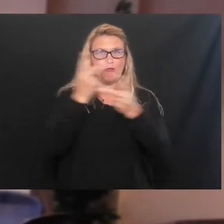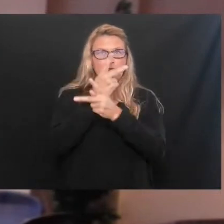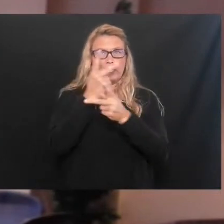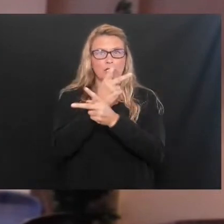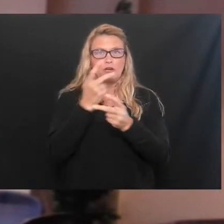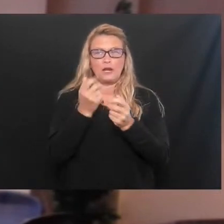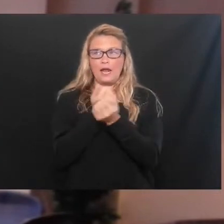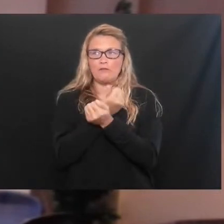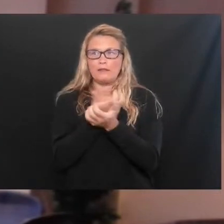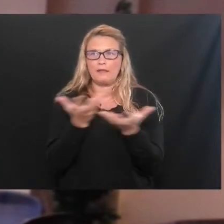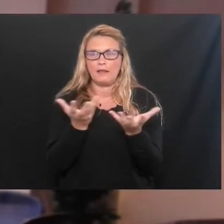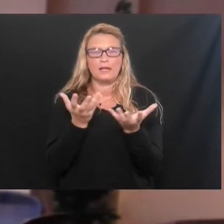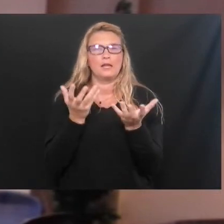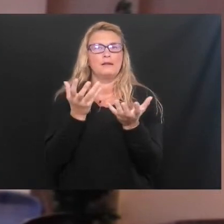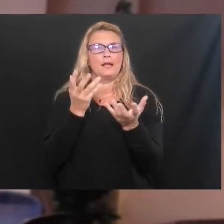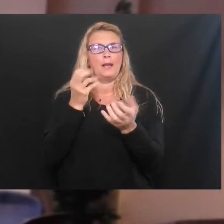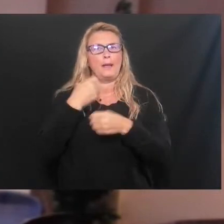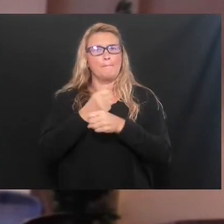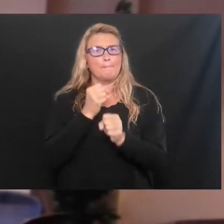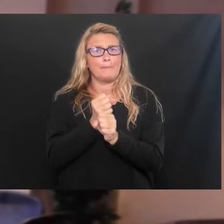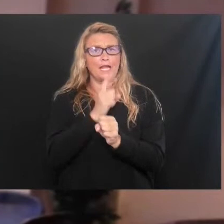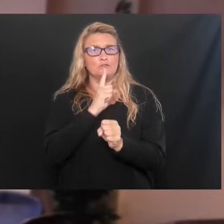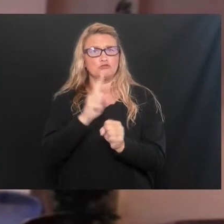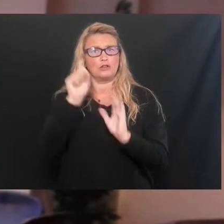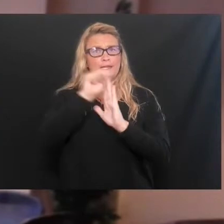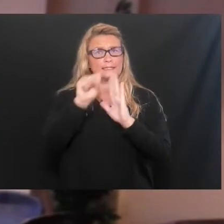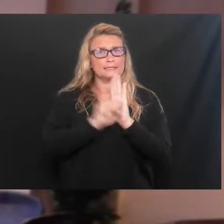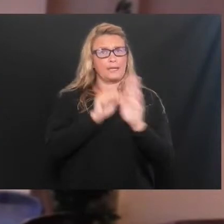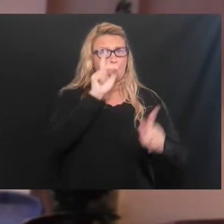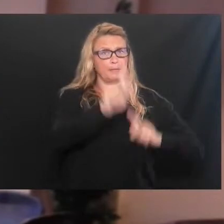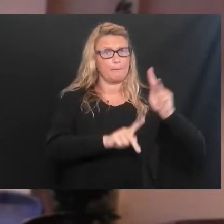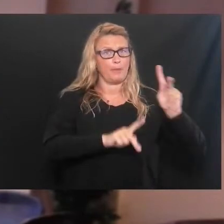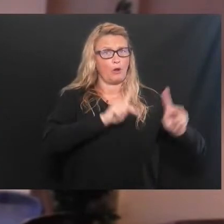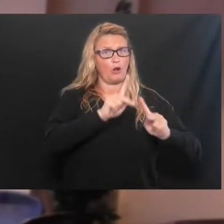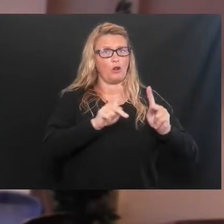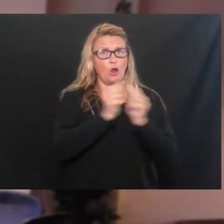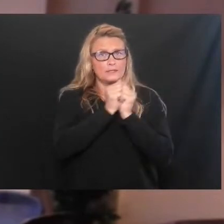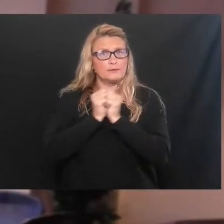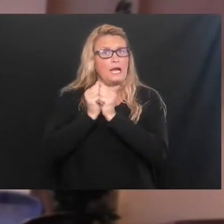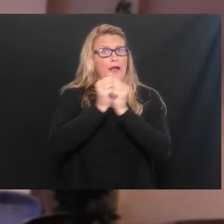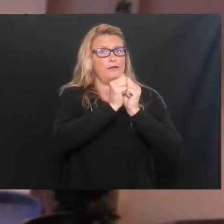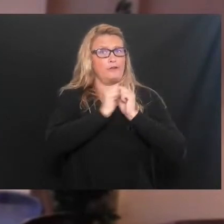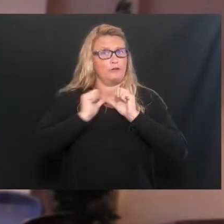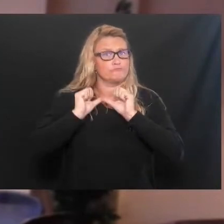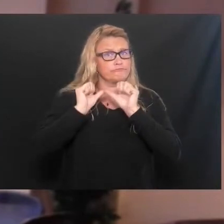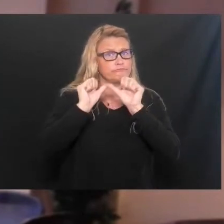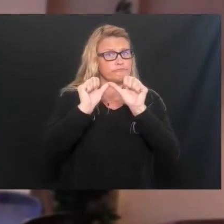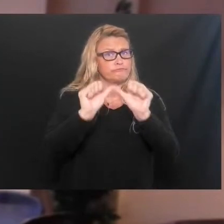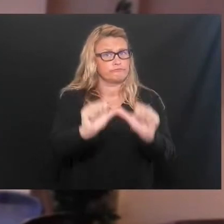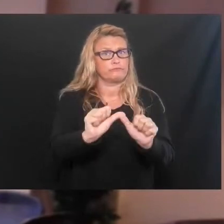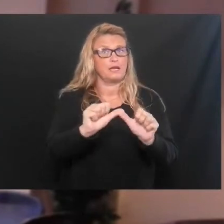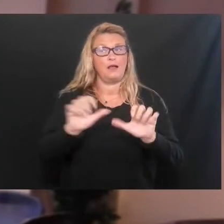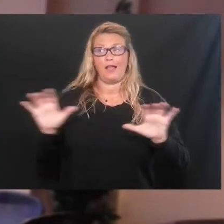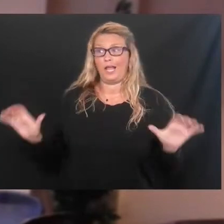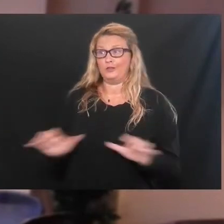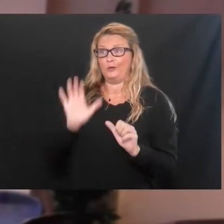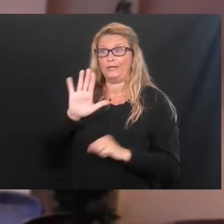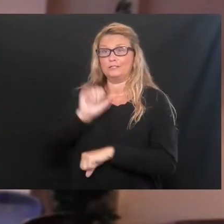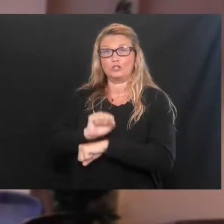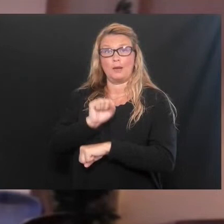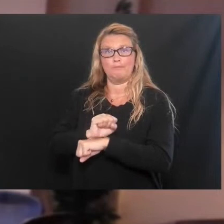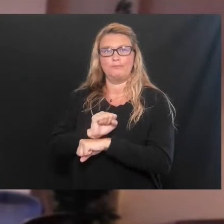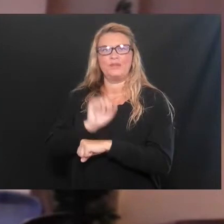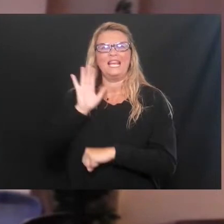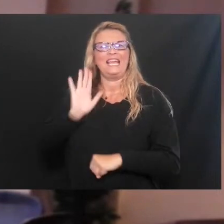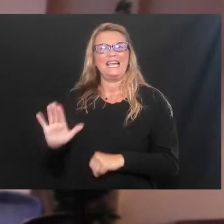the state together, pulling the rope in the same direction. And I know that his focus